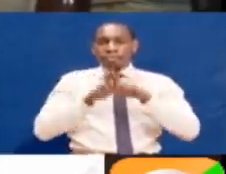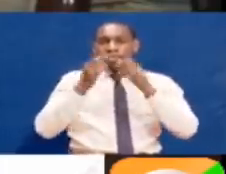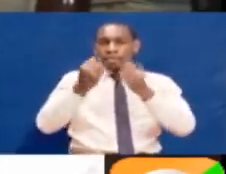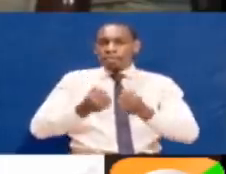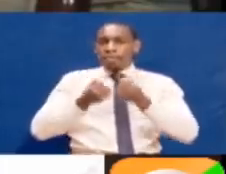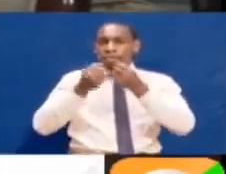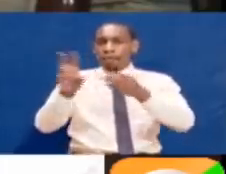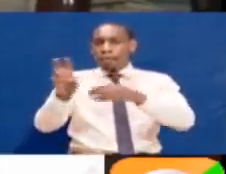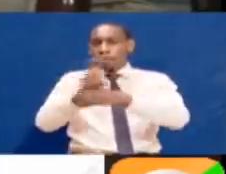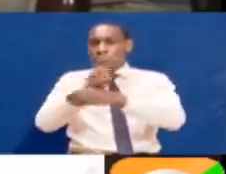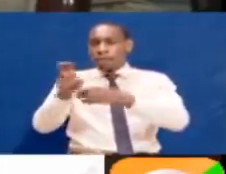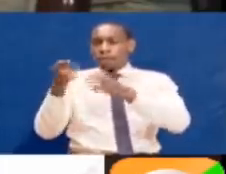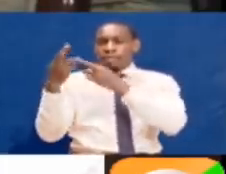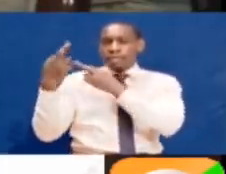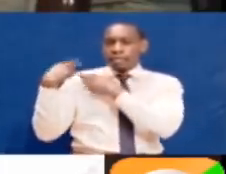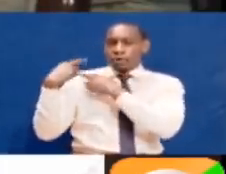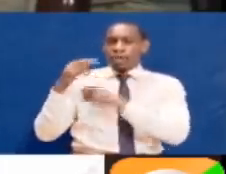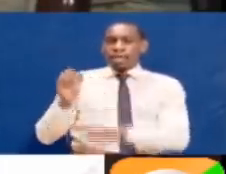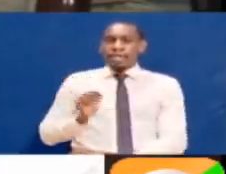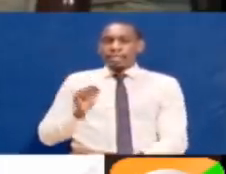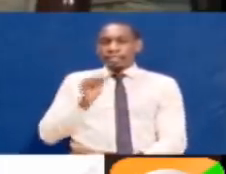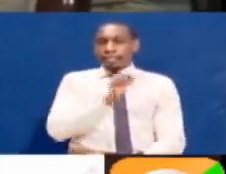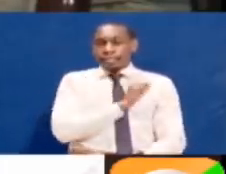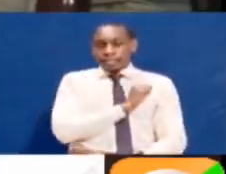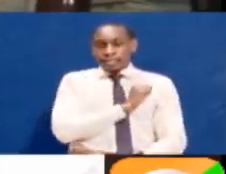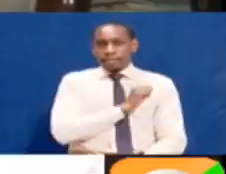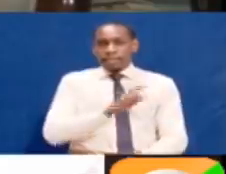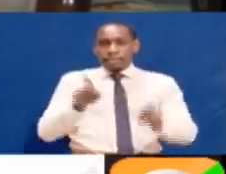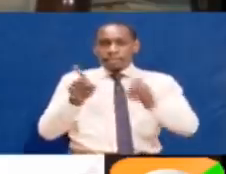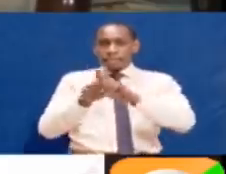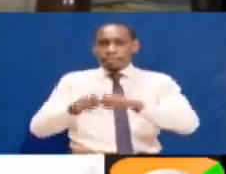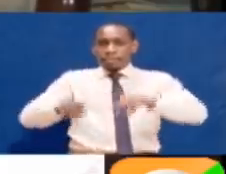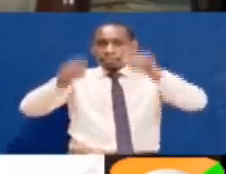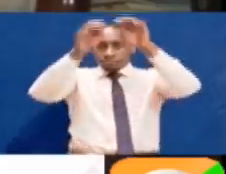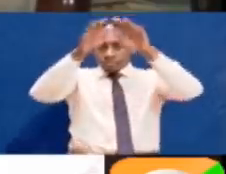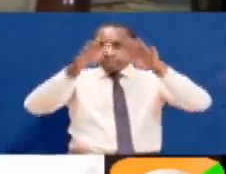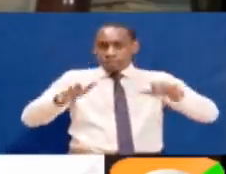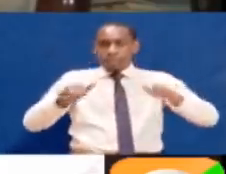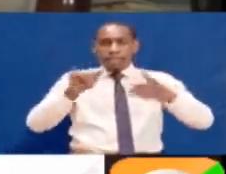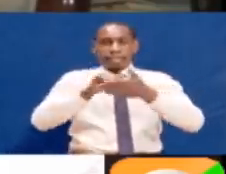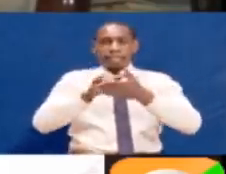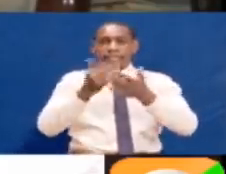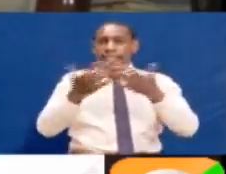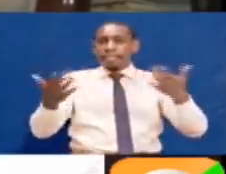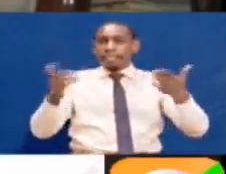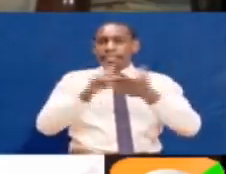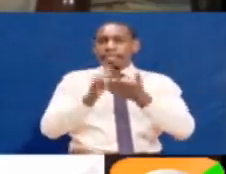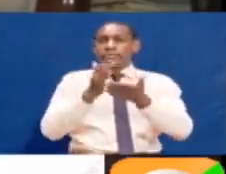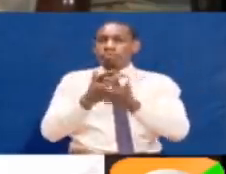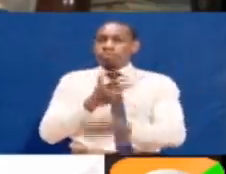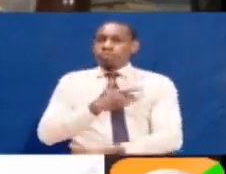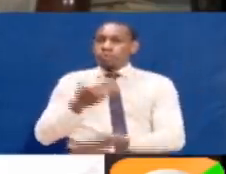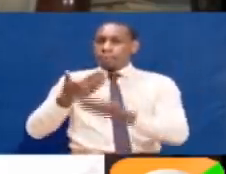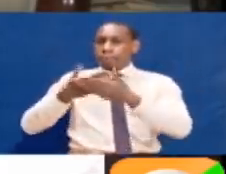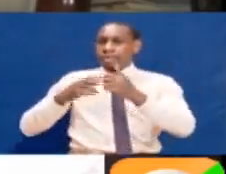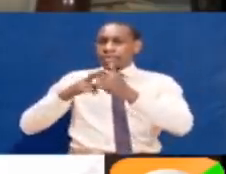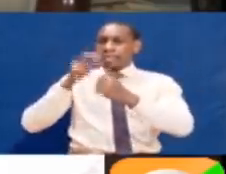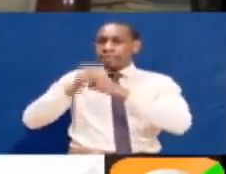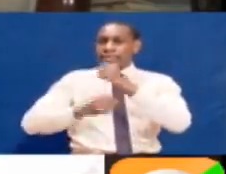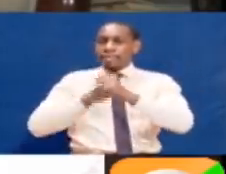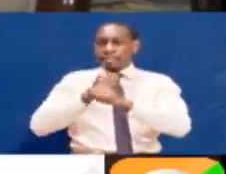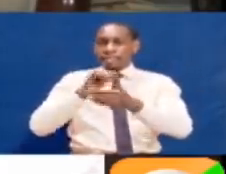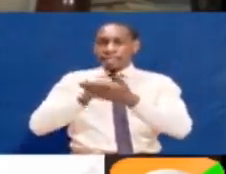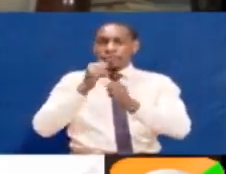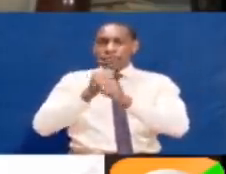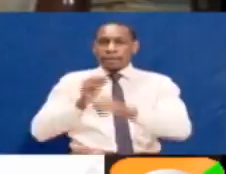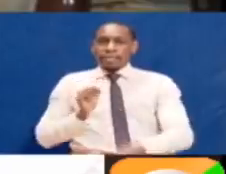the oversight role of the Senate. All right. Defending of devolution. Those are the things that are so dear to me for the last 7 years I've been in the